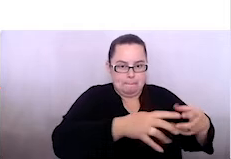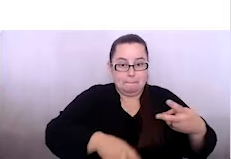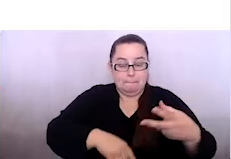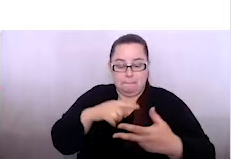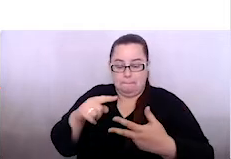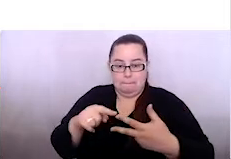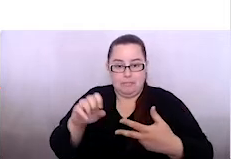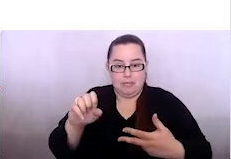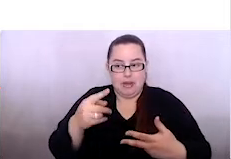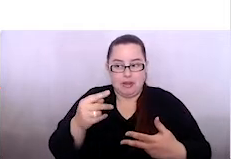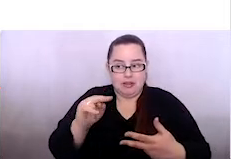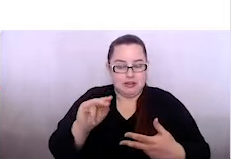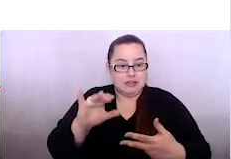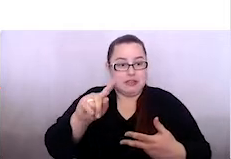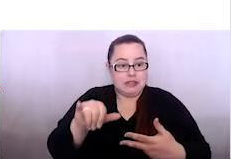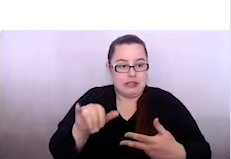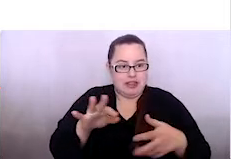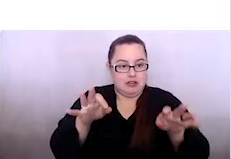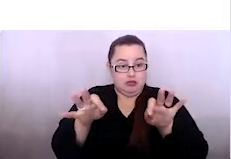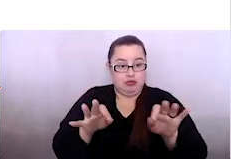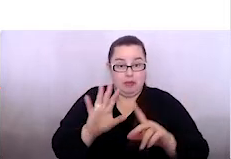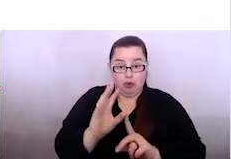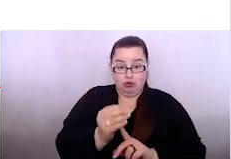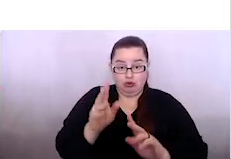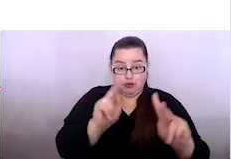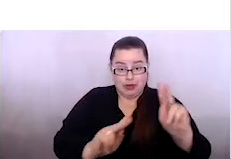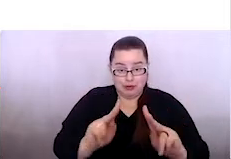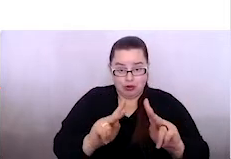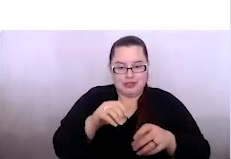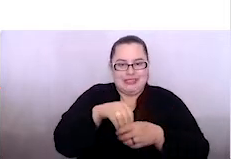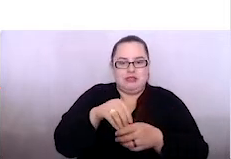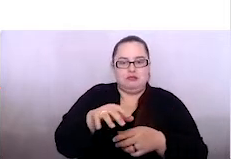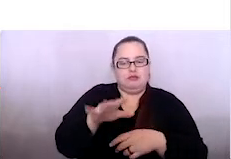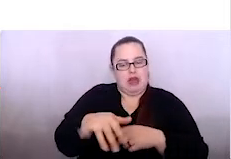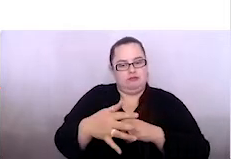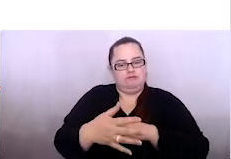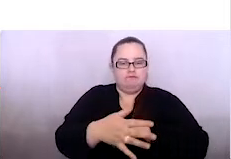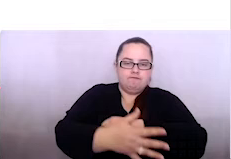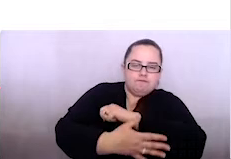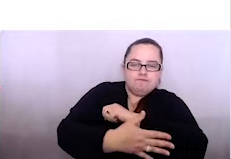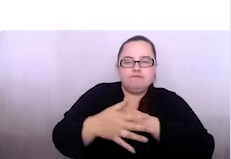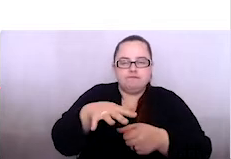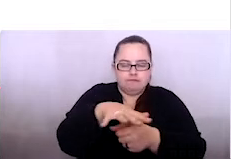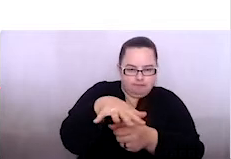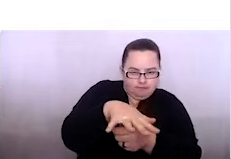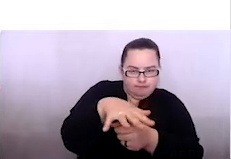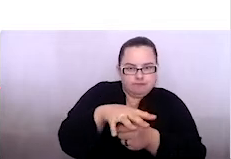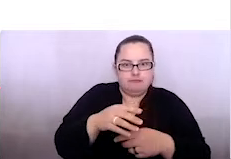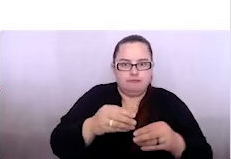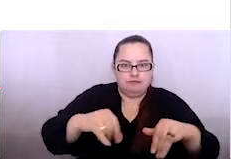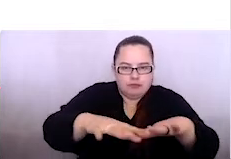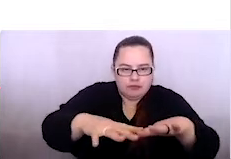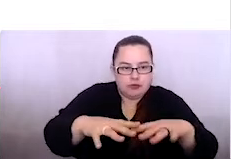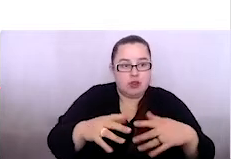Ethnicity can be describes the culture of people in a geographic region, including their language,